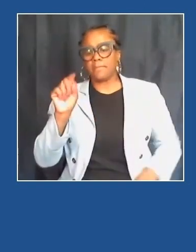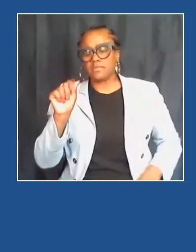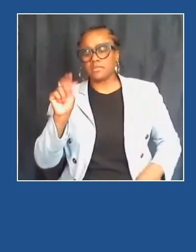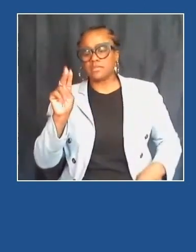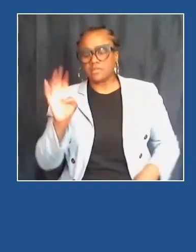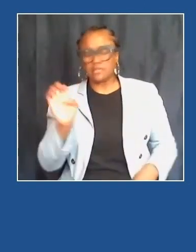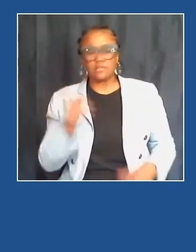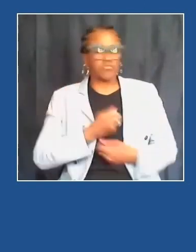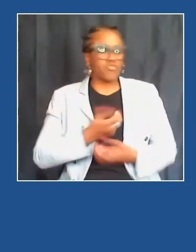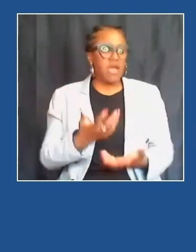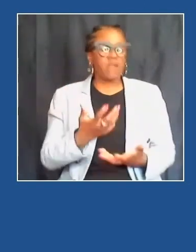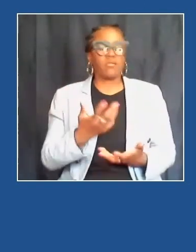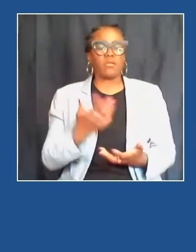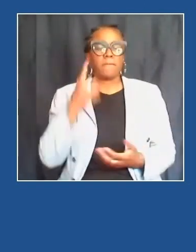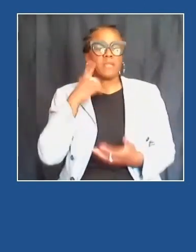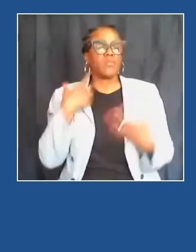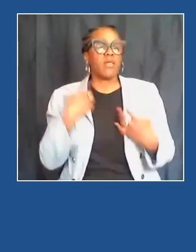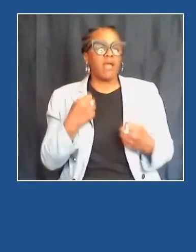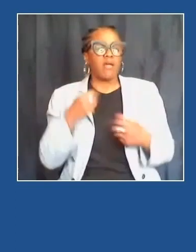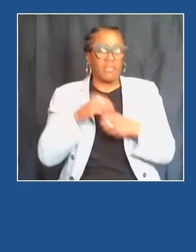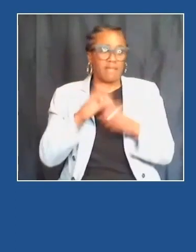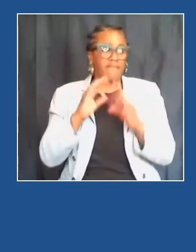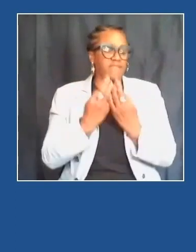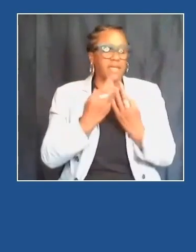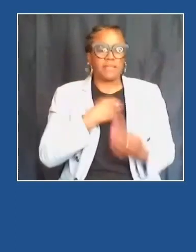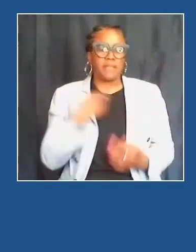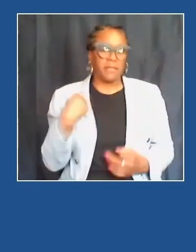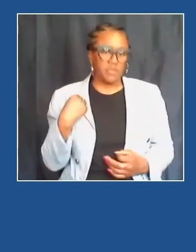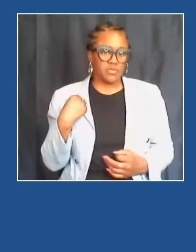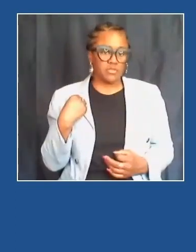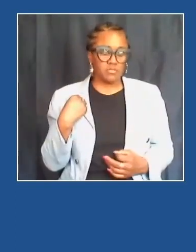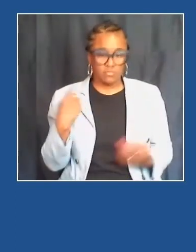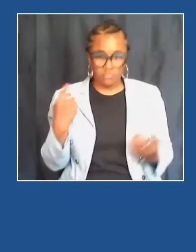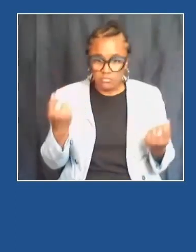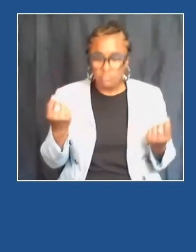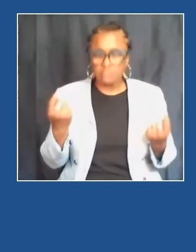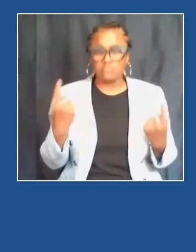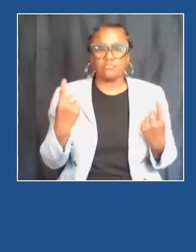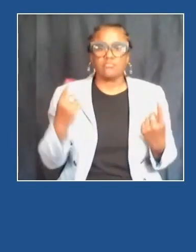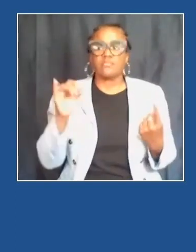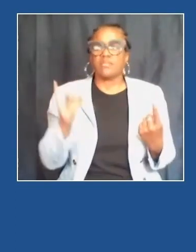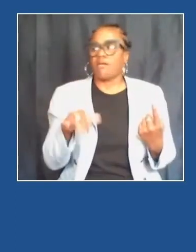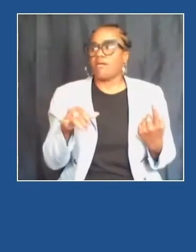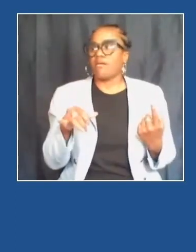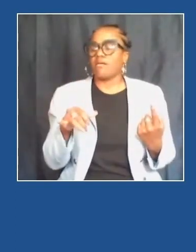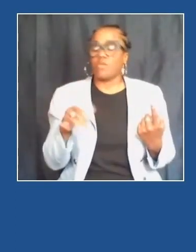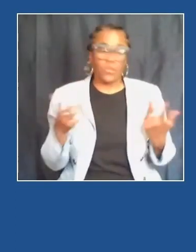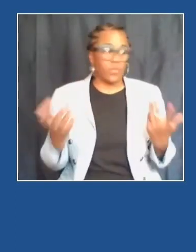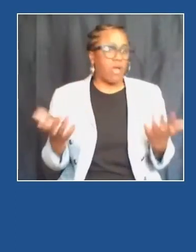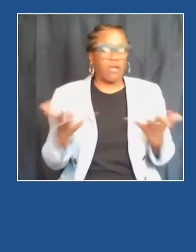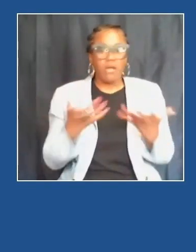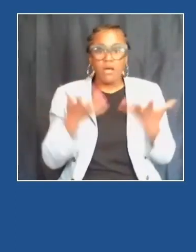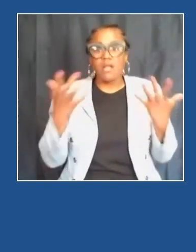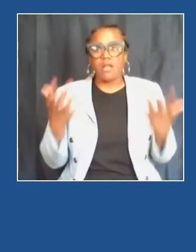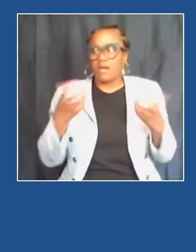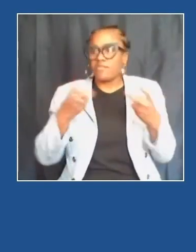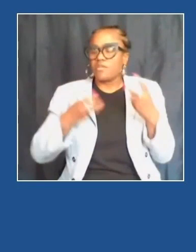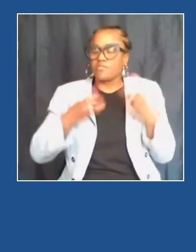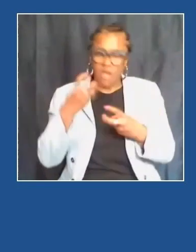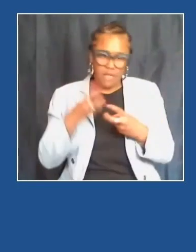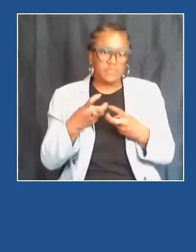health problems in family members. It turns out that, well, there are lots of